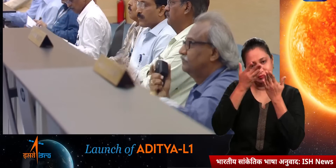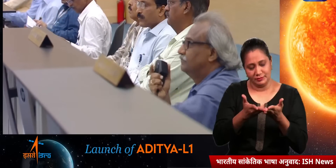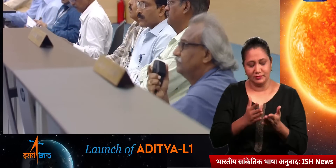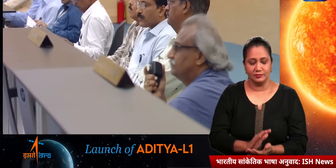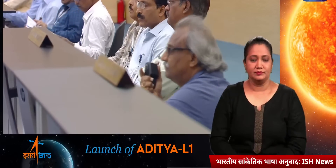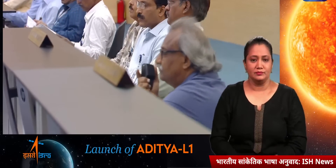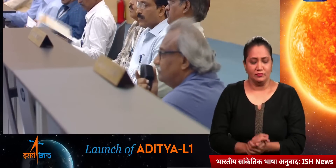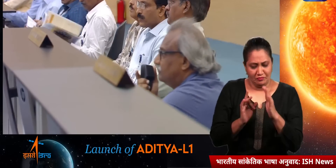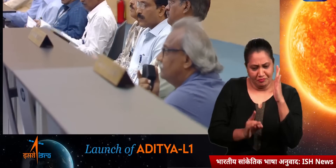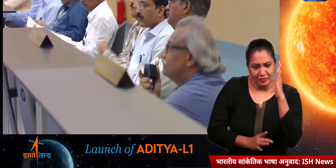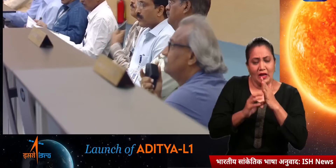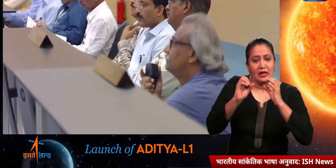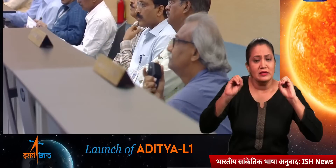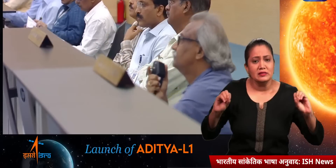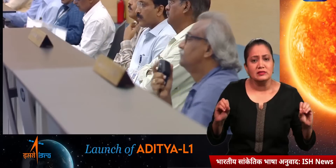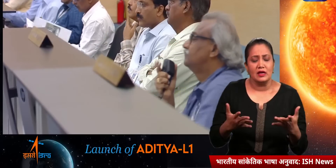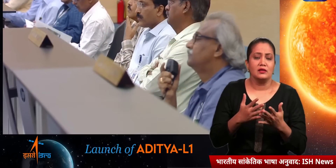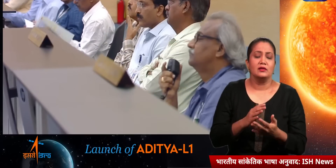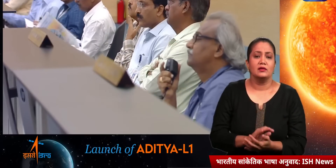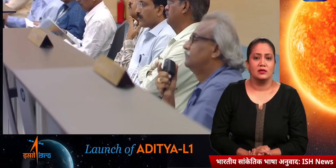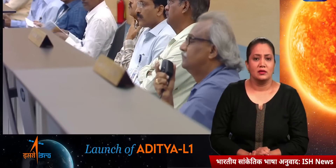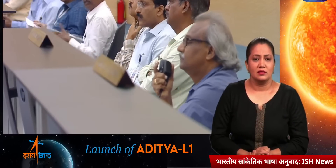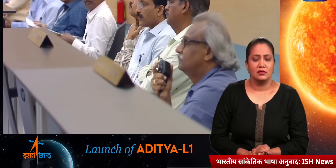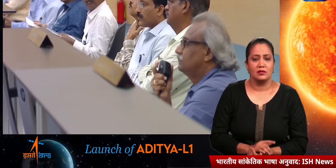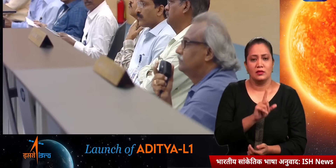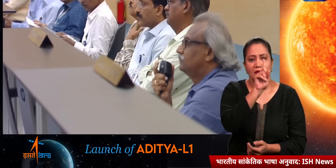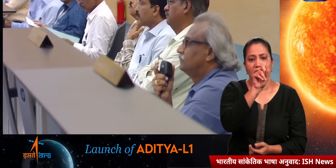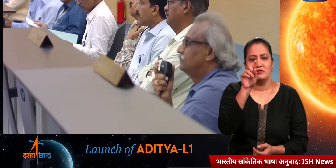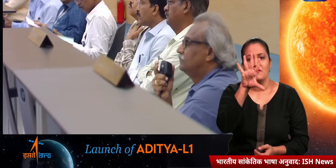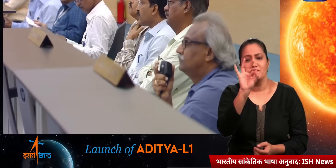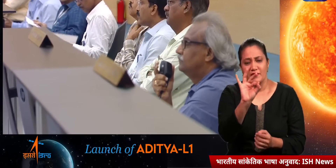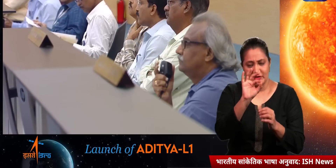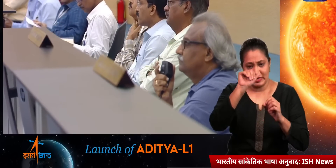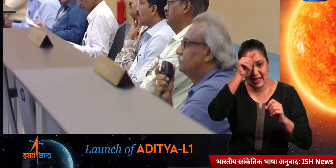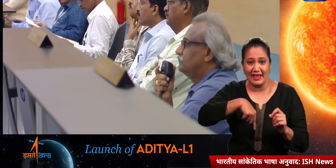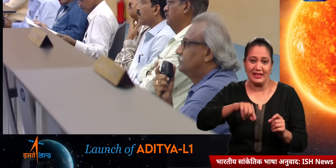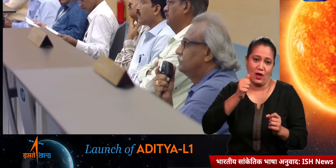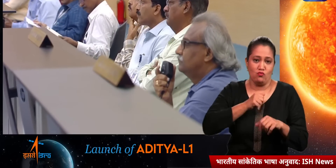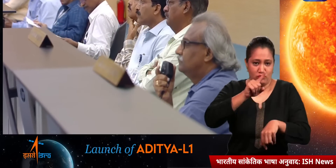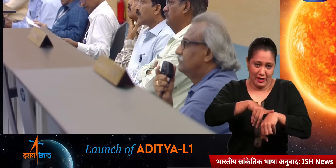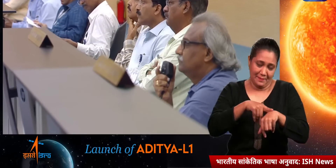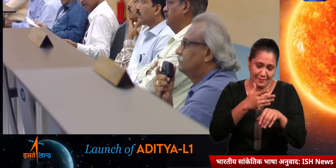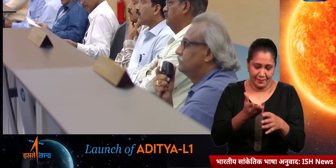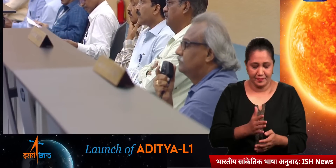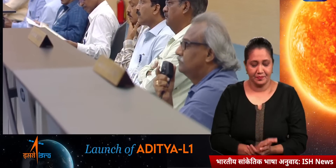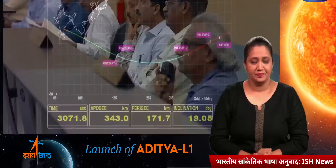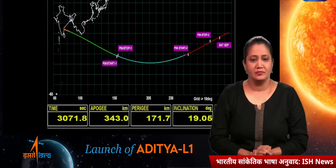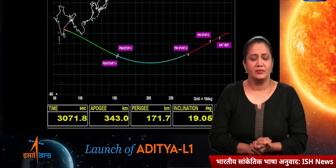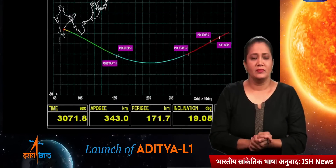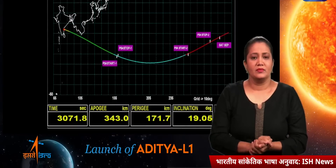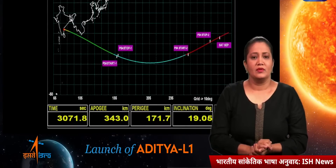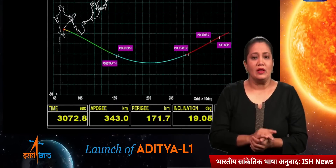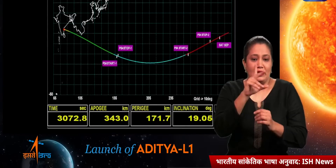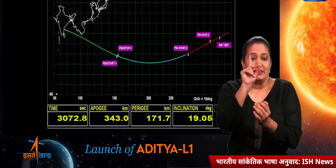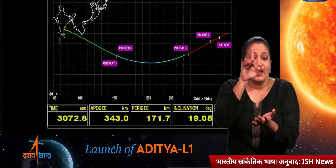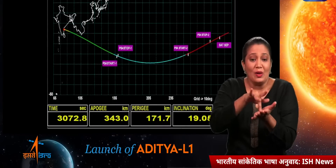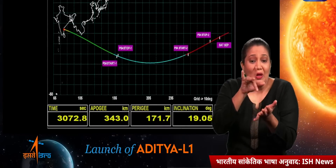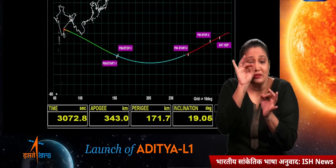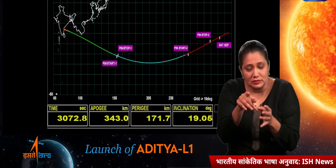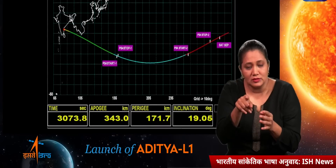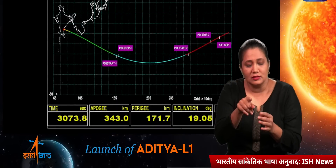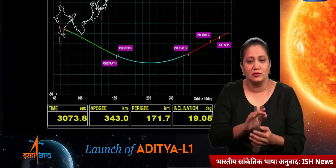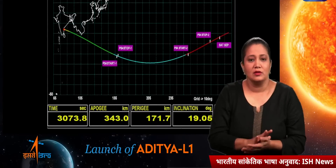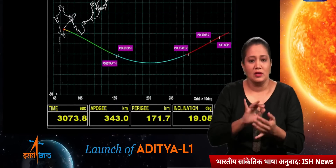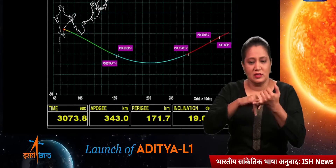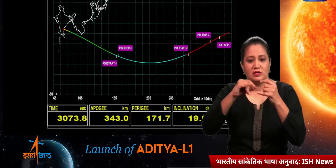The launch took place at 11:50 hours Indian Standard Time from the second launch pad at